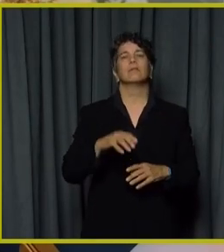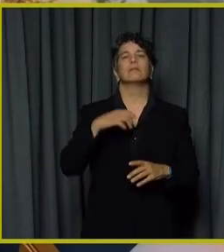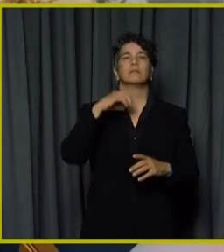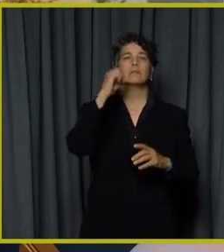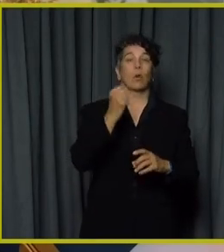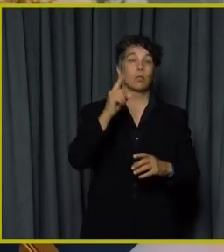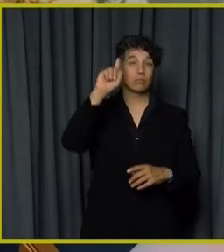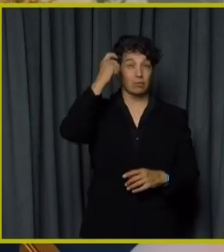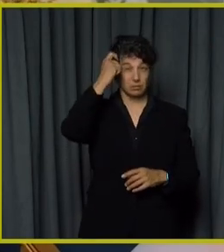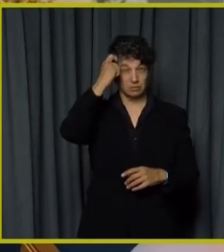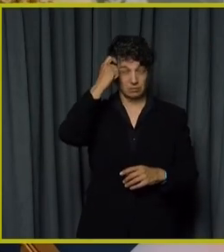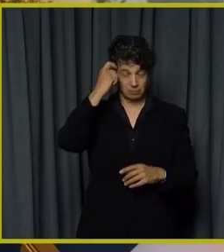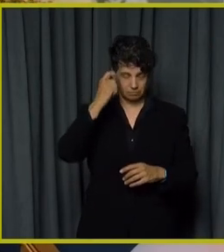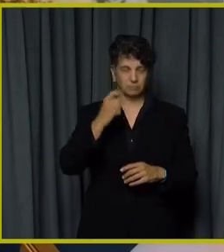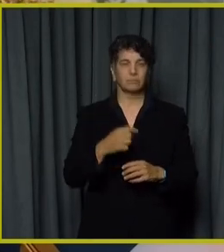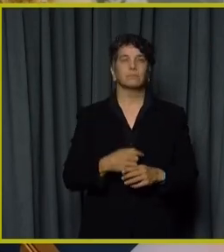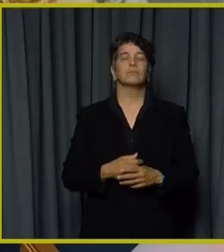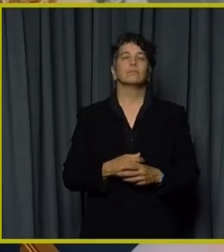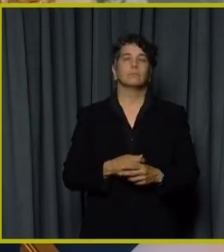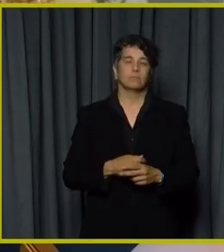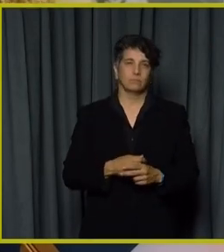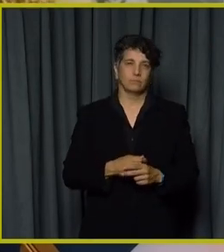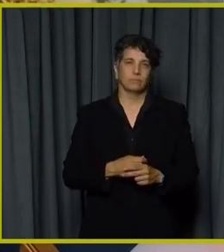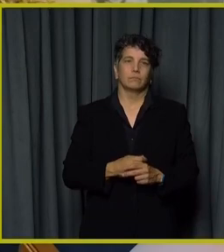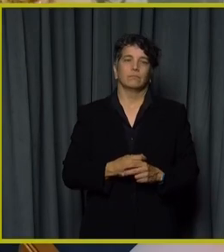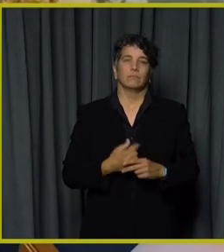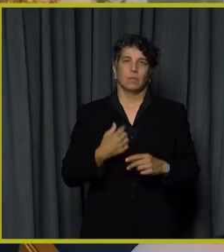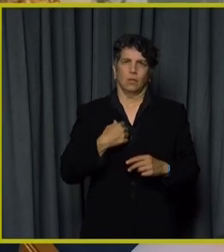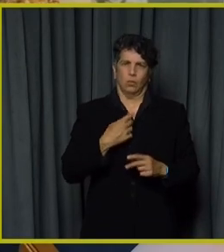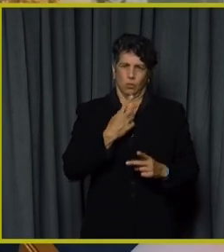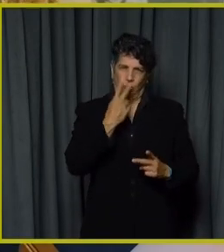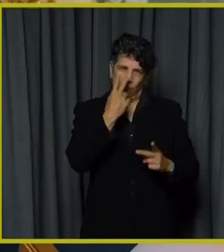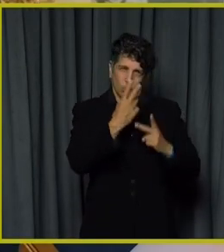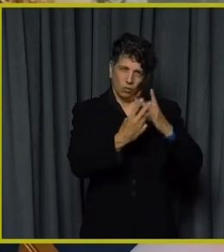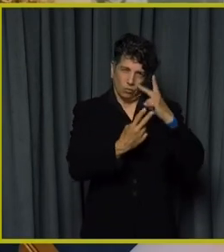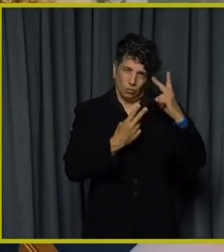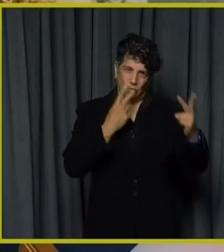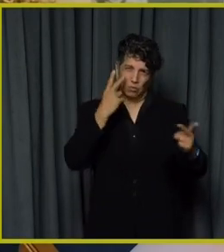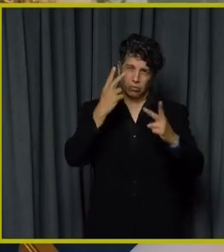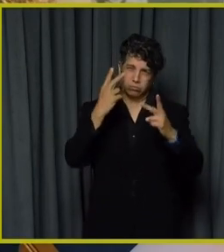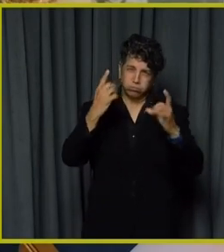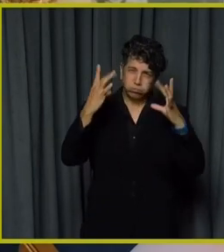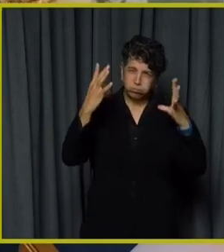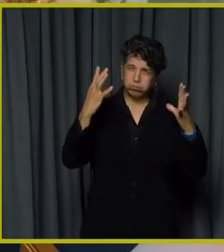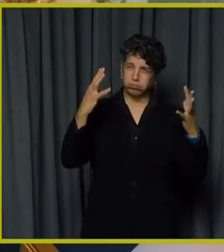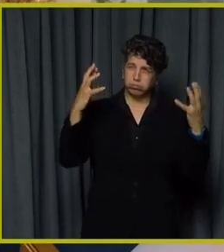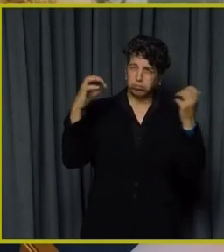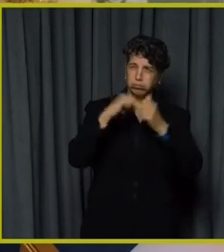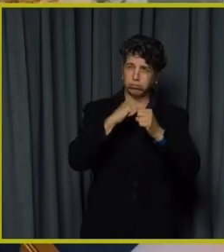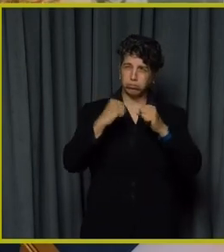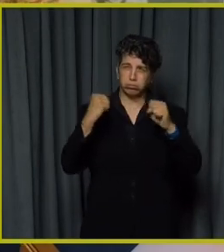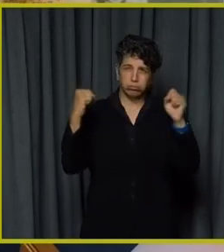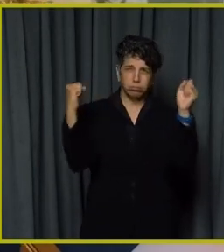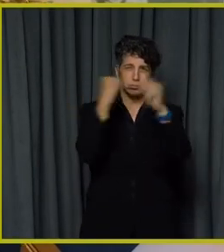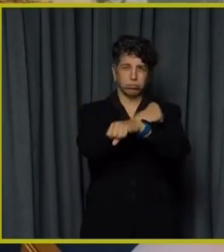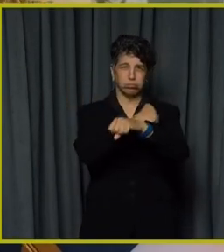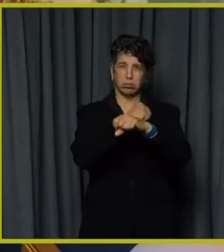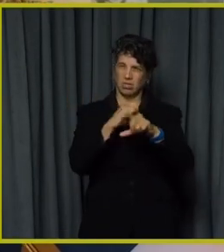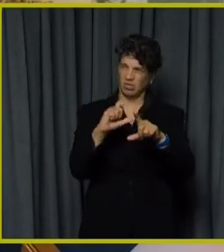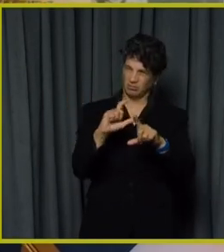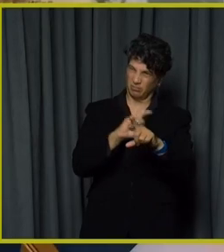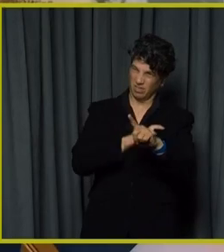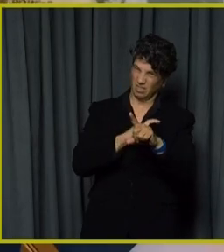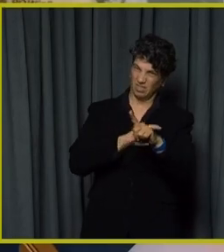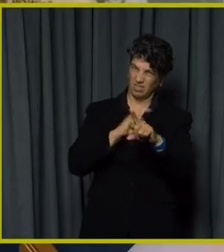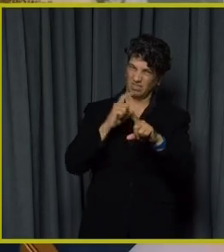witnessed firsthand the brutality and the terror that is inflicted by the state through